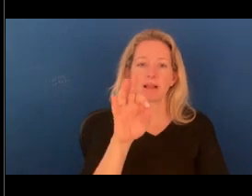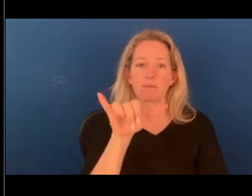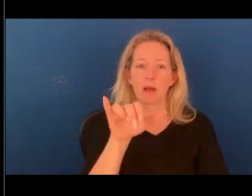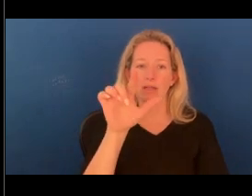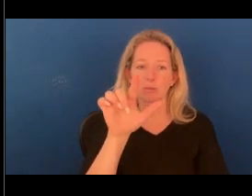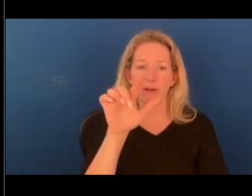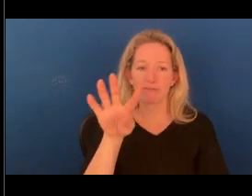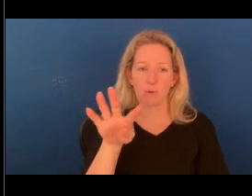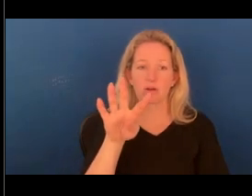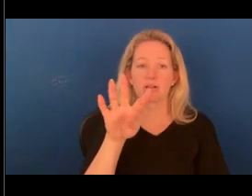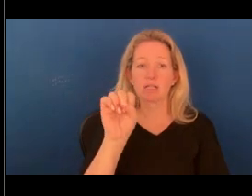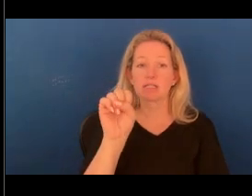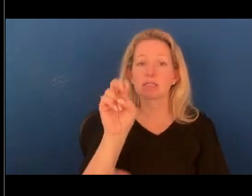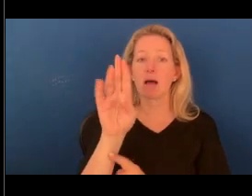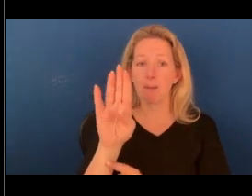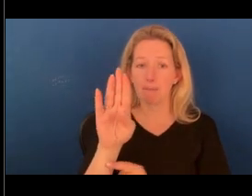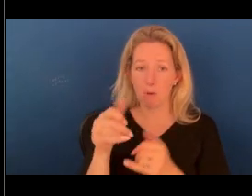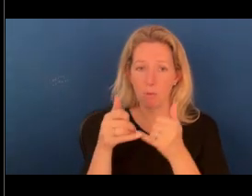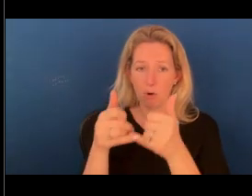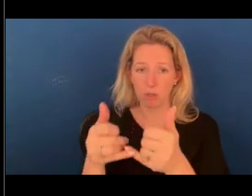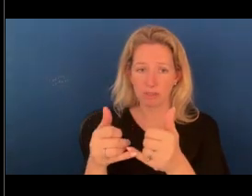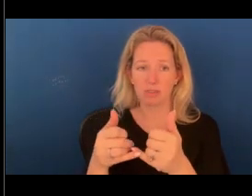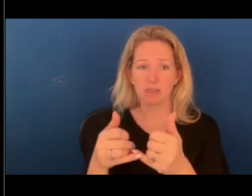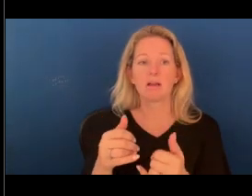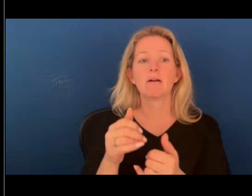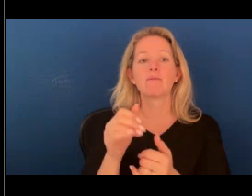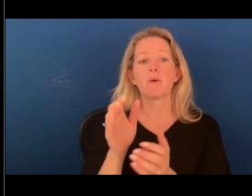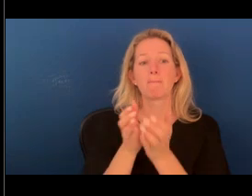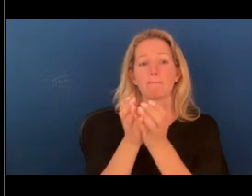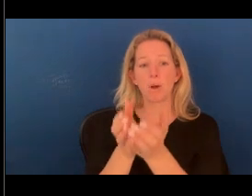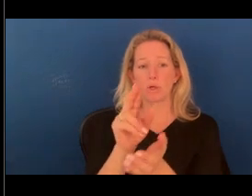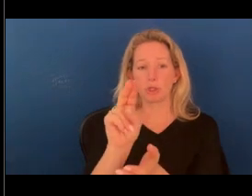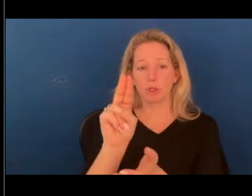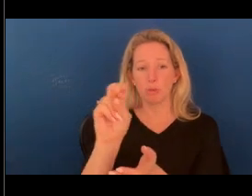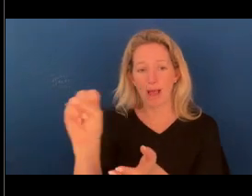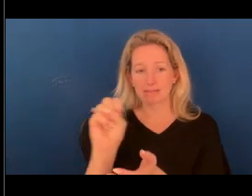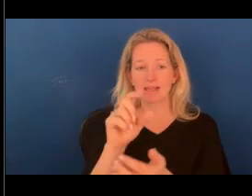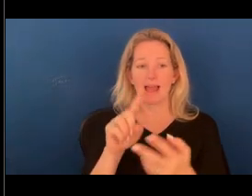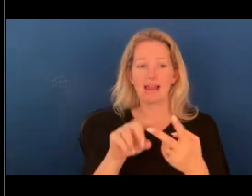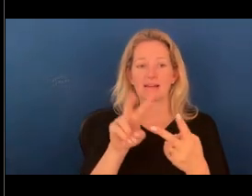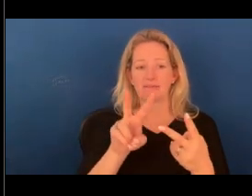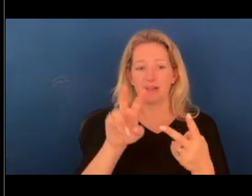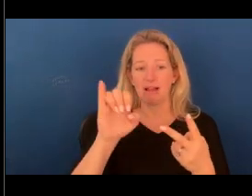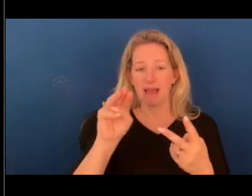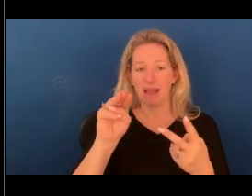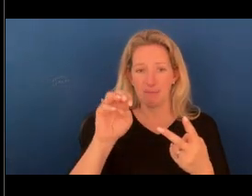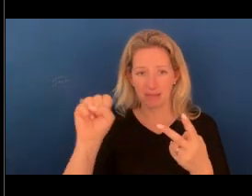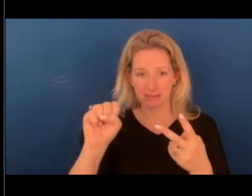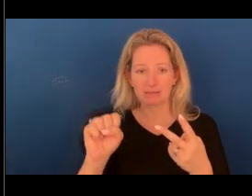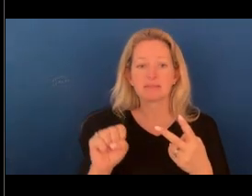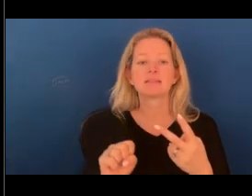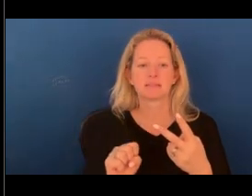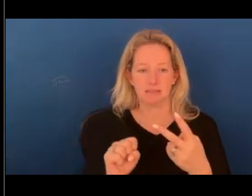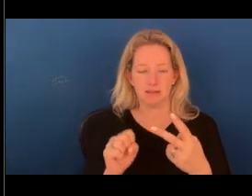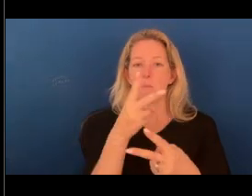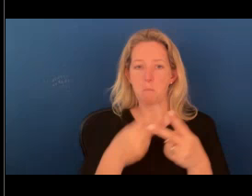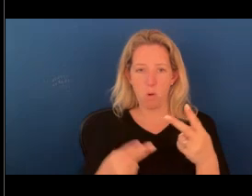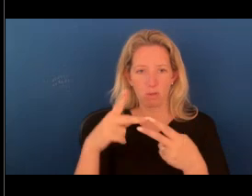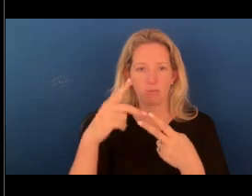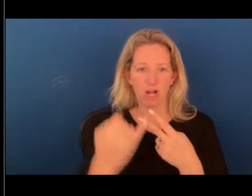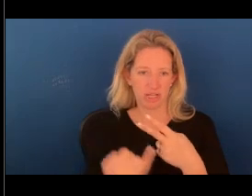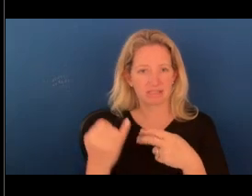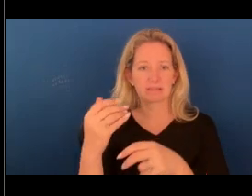sub-awards that we have through both US and Virginia Institute of Marine Science, VIMS, both projects received